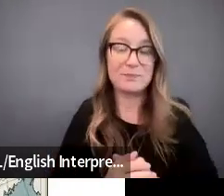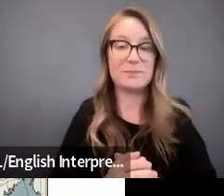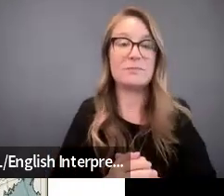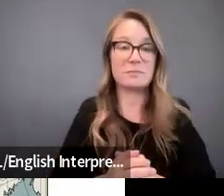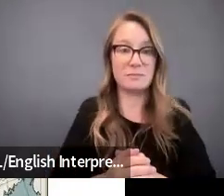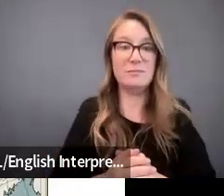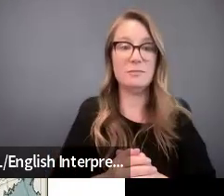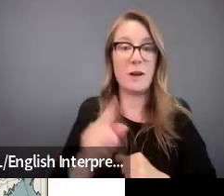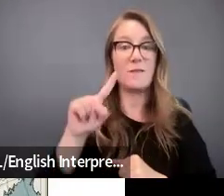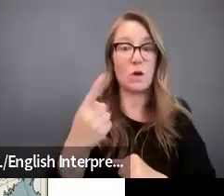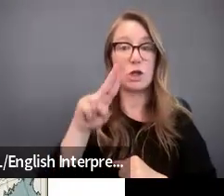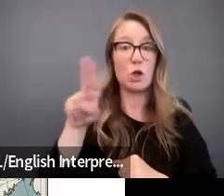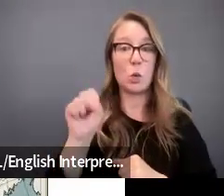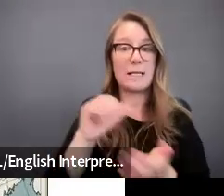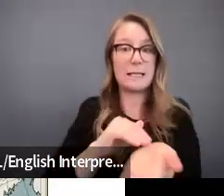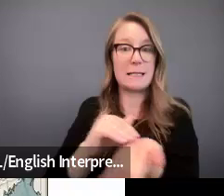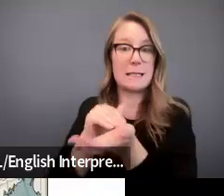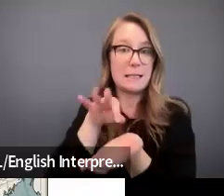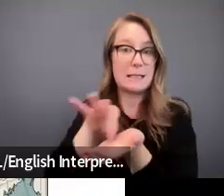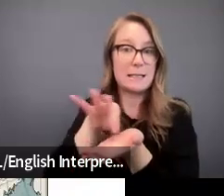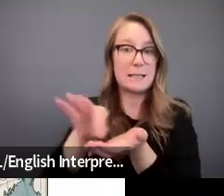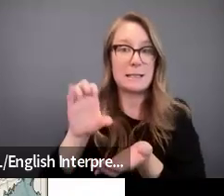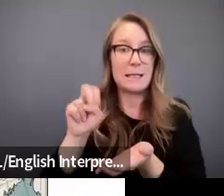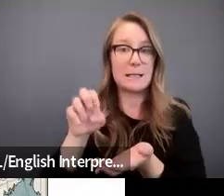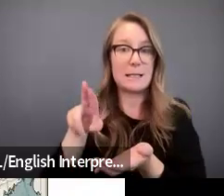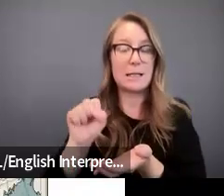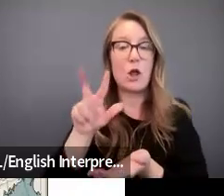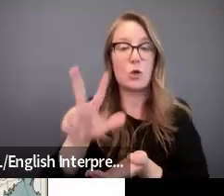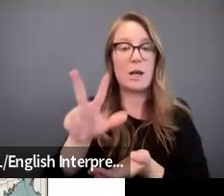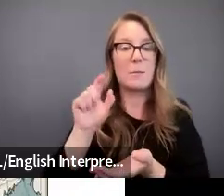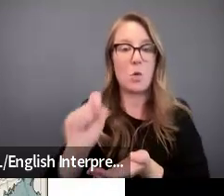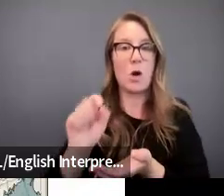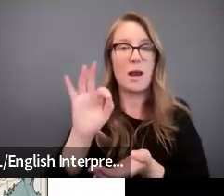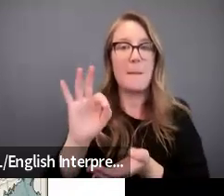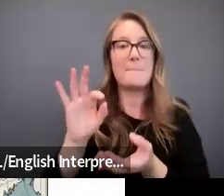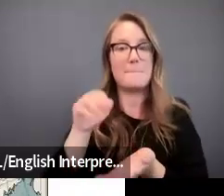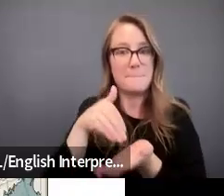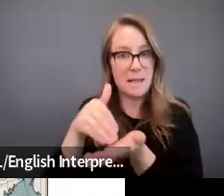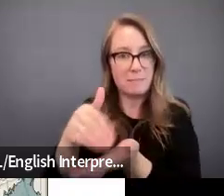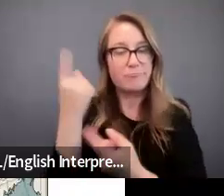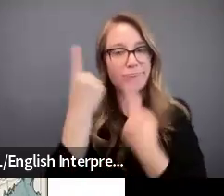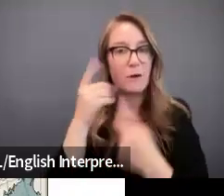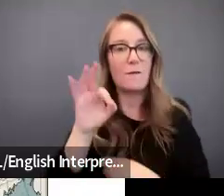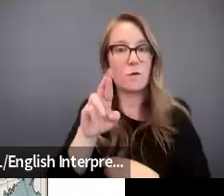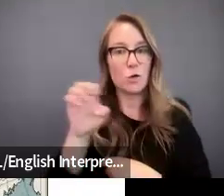In the first US Census, 3.9 million were categorized as free white